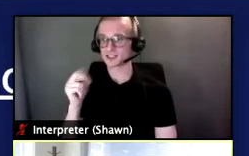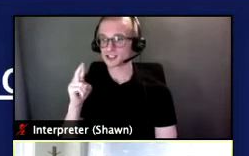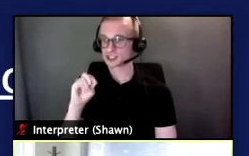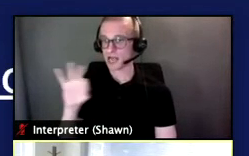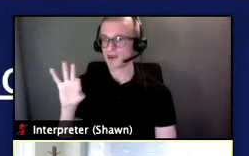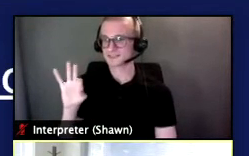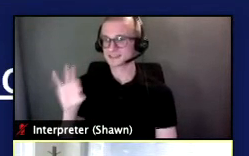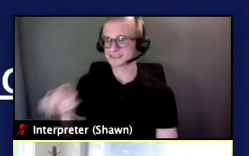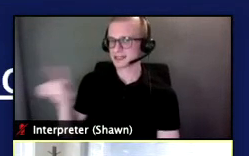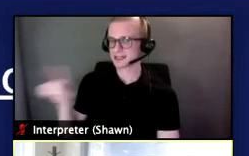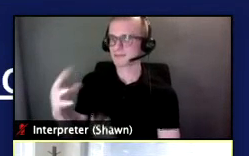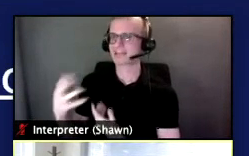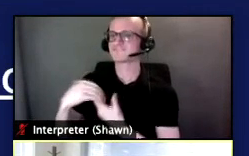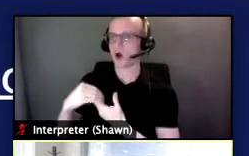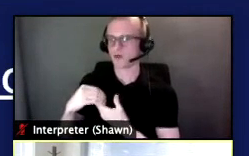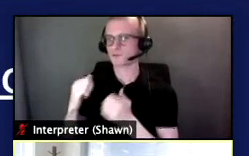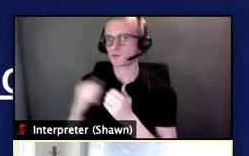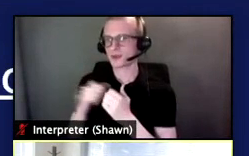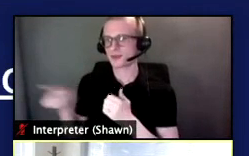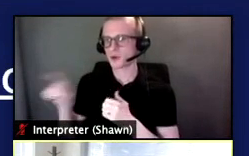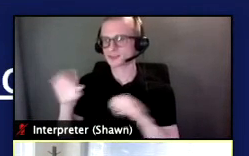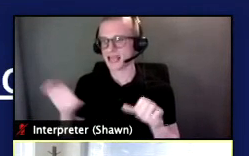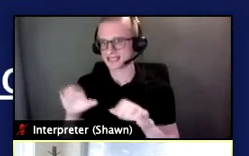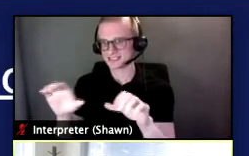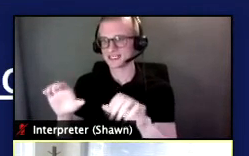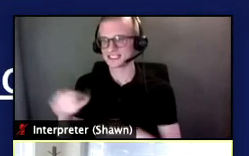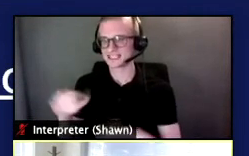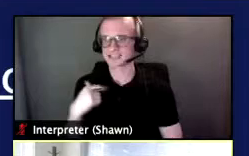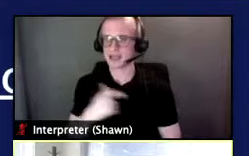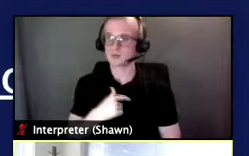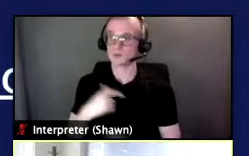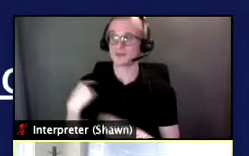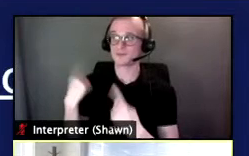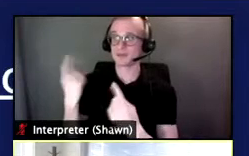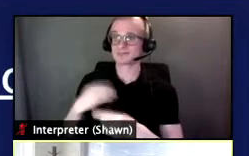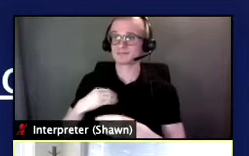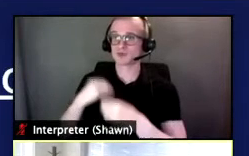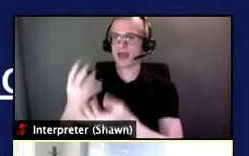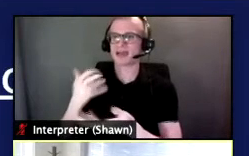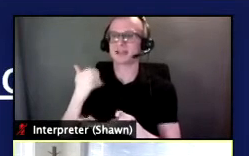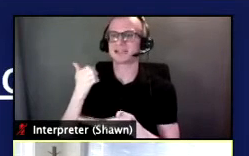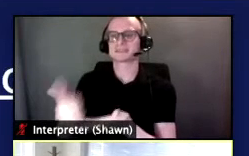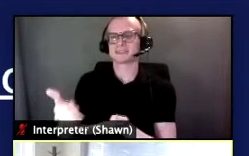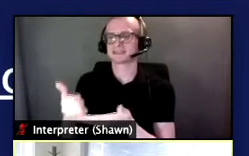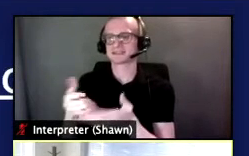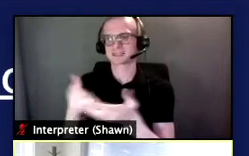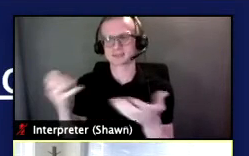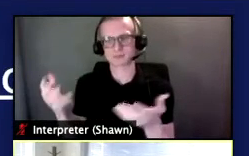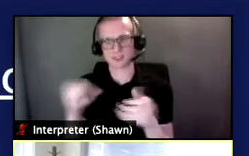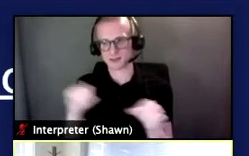activities, and we've been providing assistance to the extent that we can.